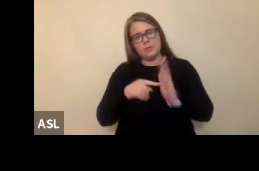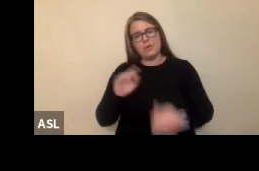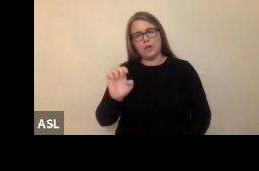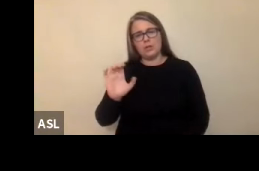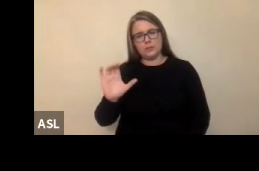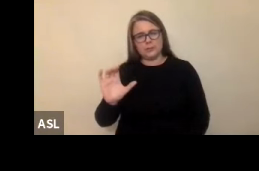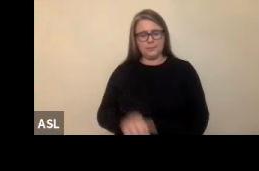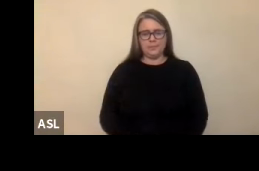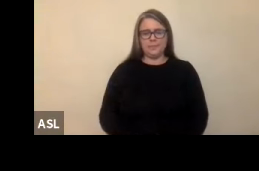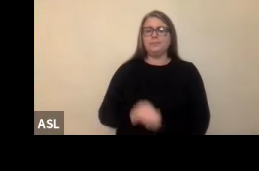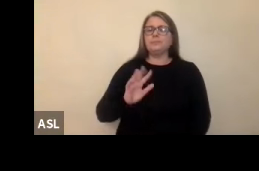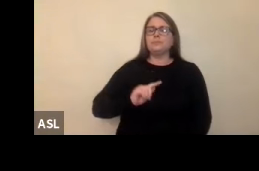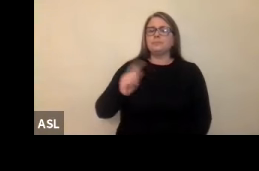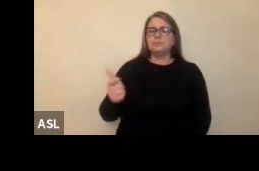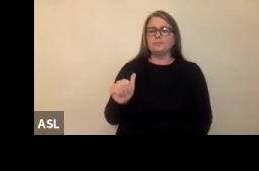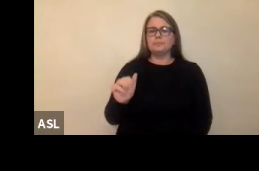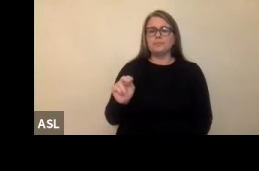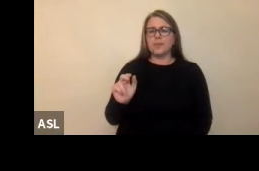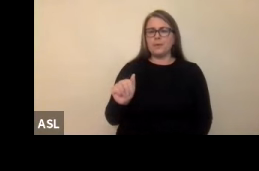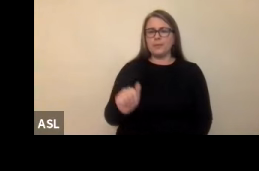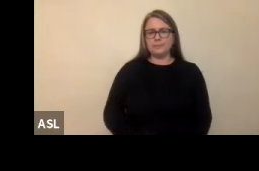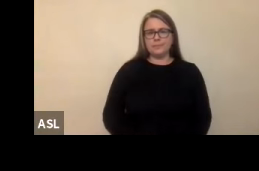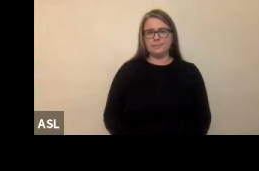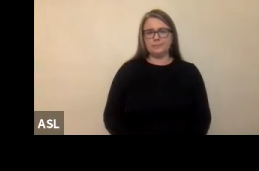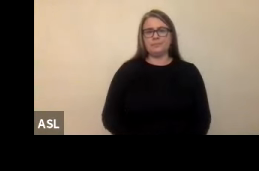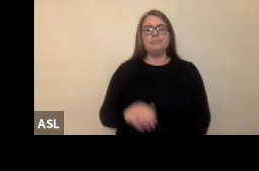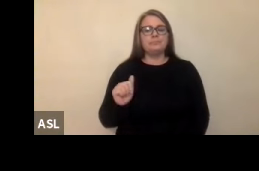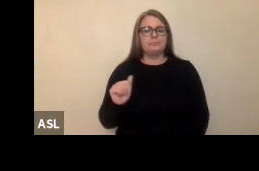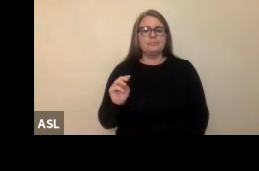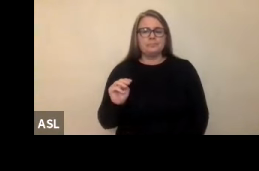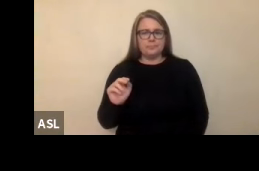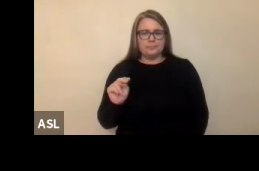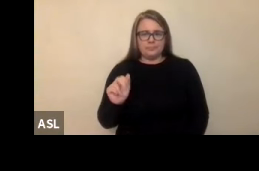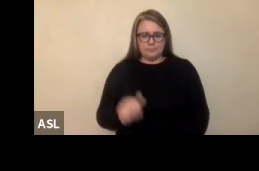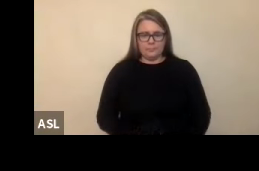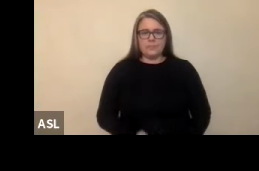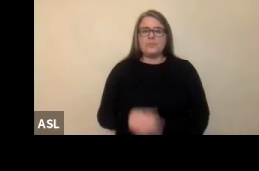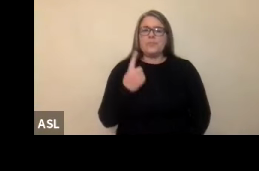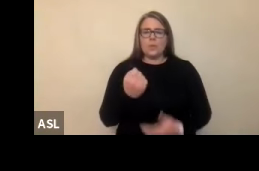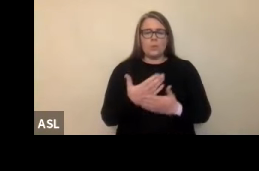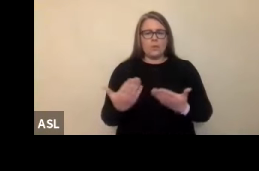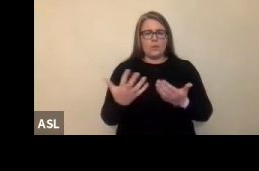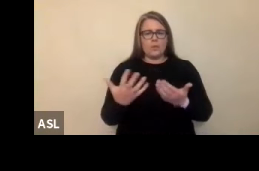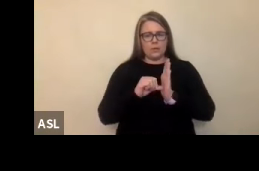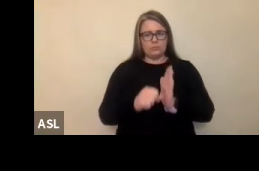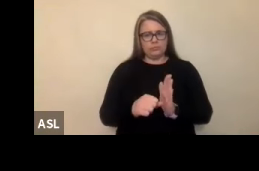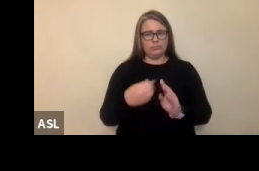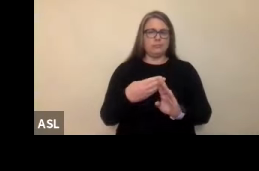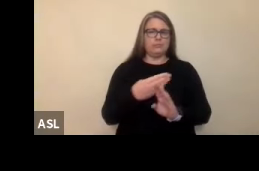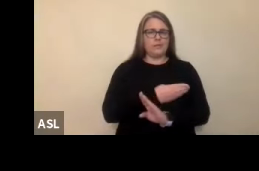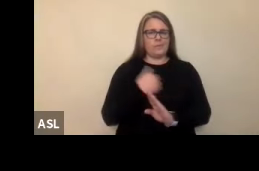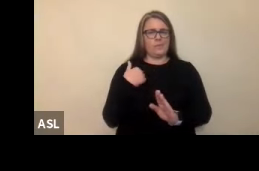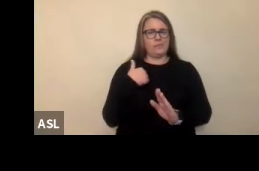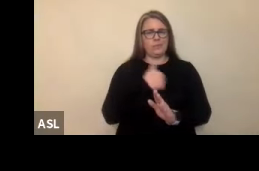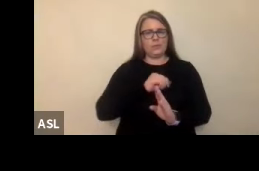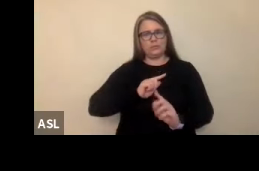kind of what are through lines for all of these demands. Yeah, so one of the things I just wanted to emphasize before we turn to some questions is